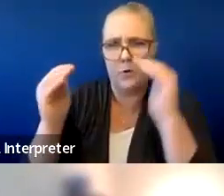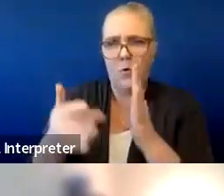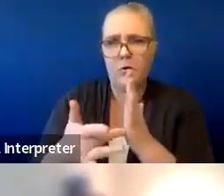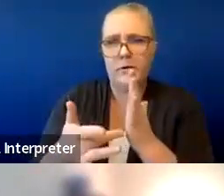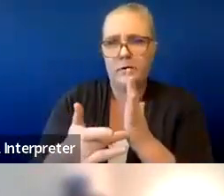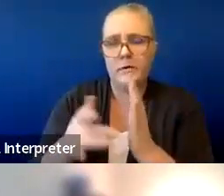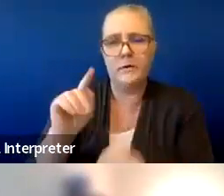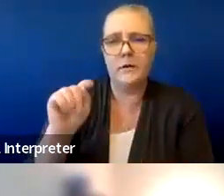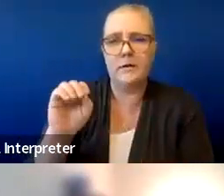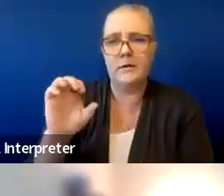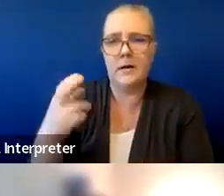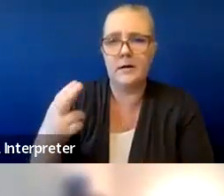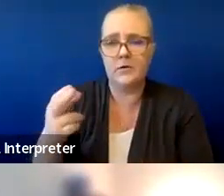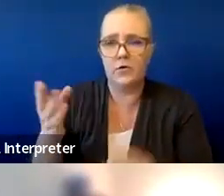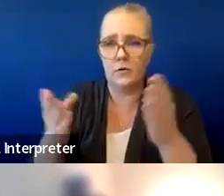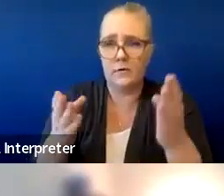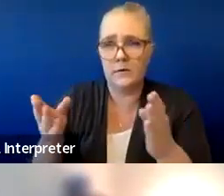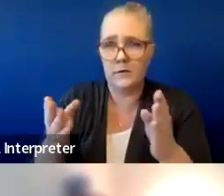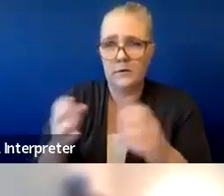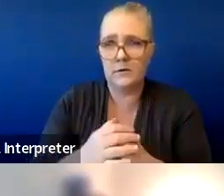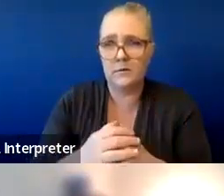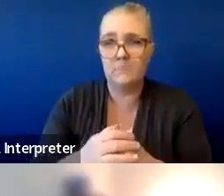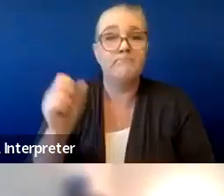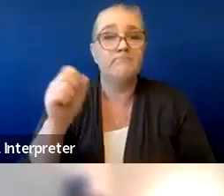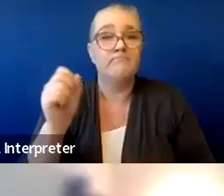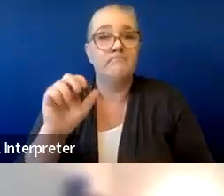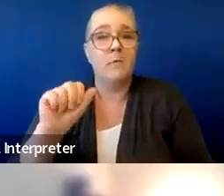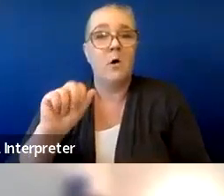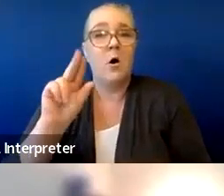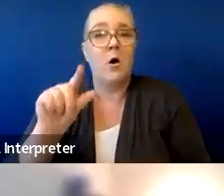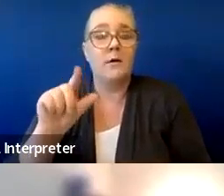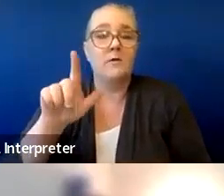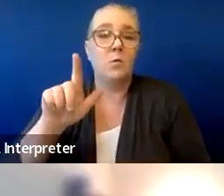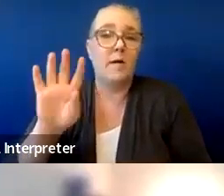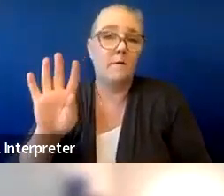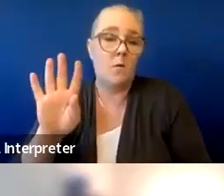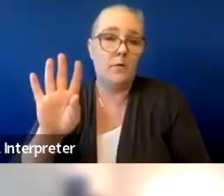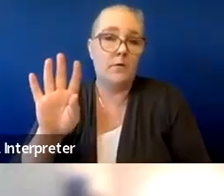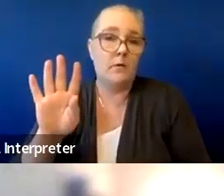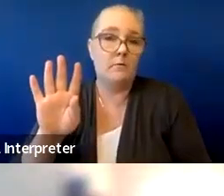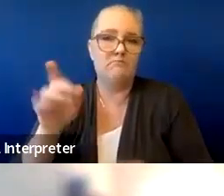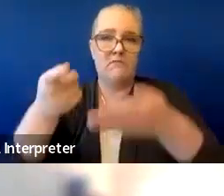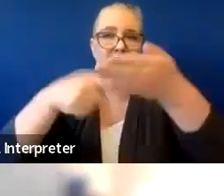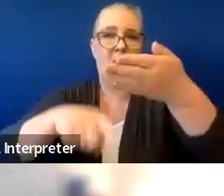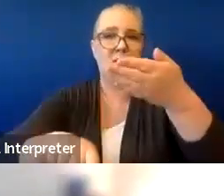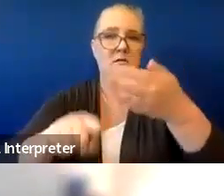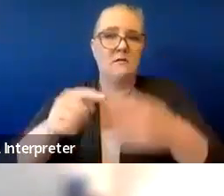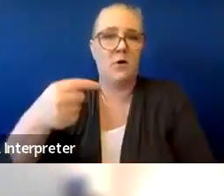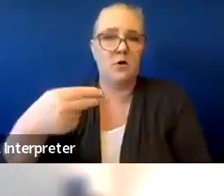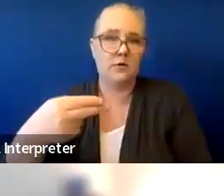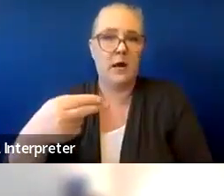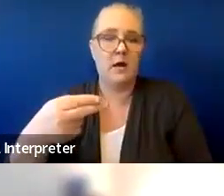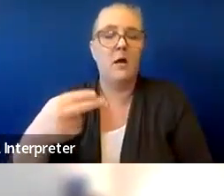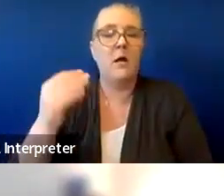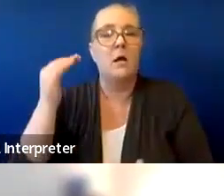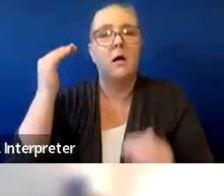us know about that. Yeah, so we have coming up August 24th, which is next Thursday. We have the Adult Day